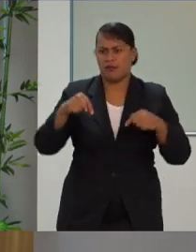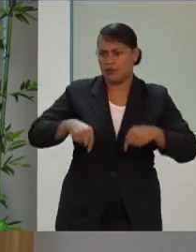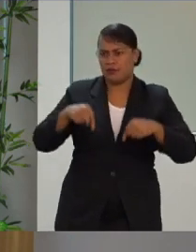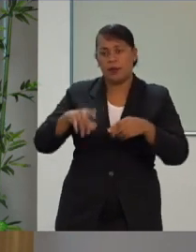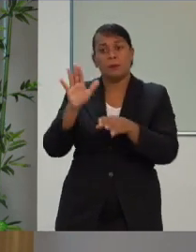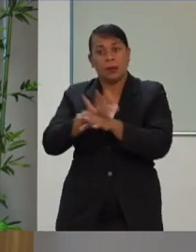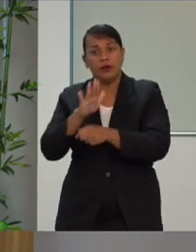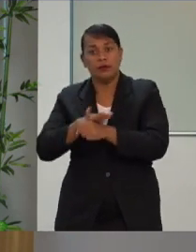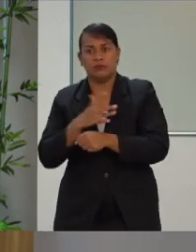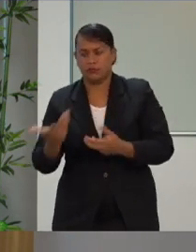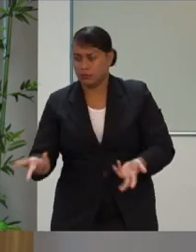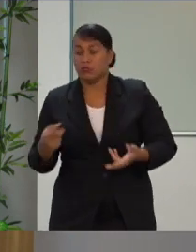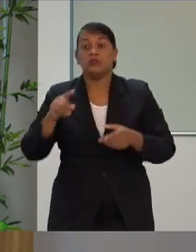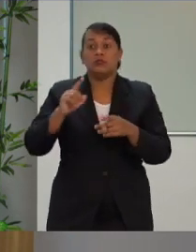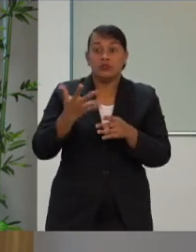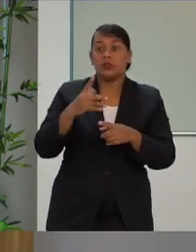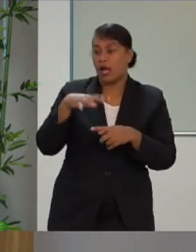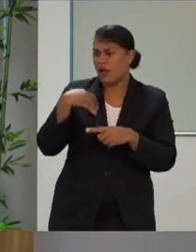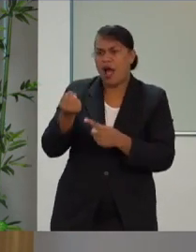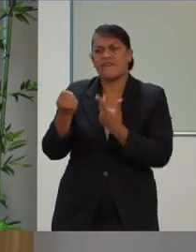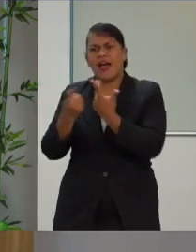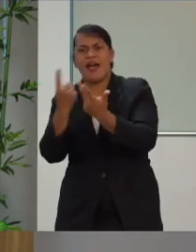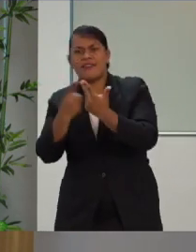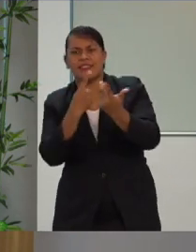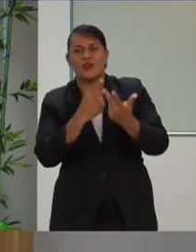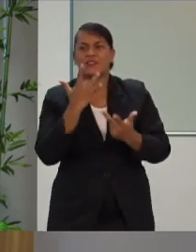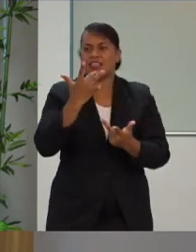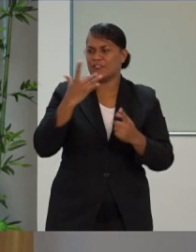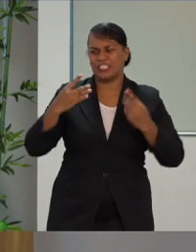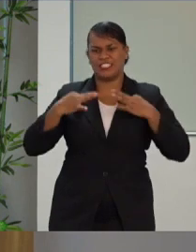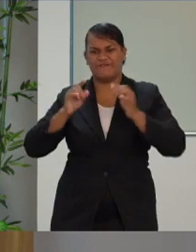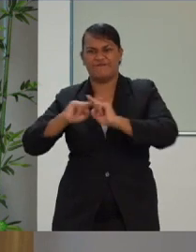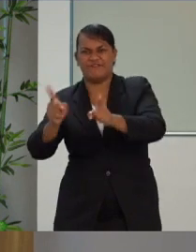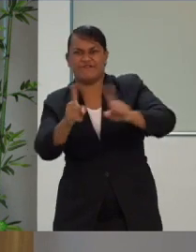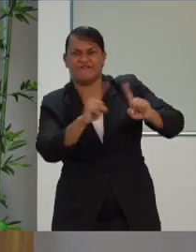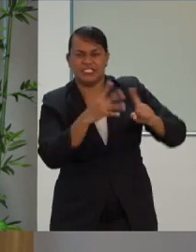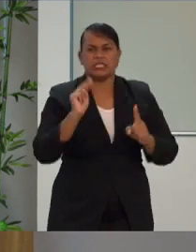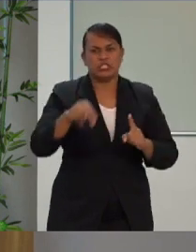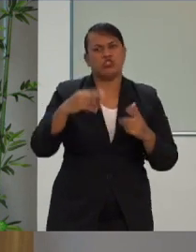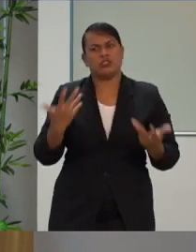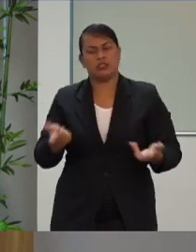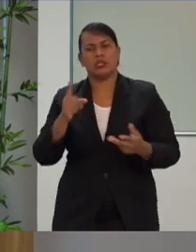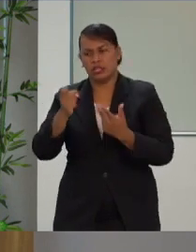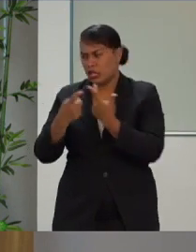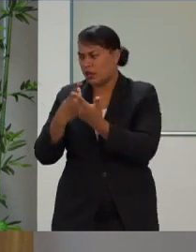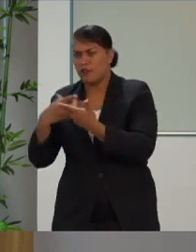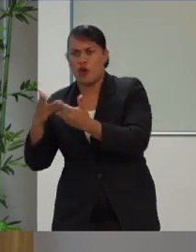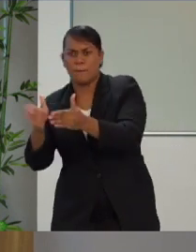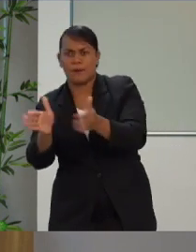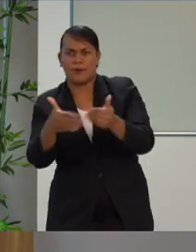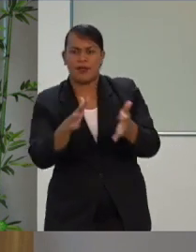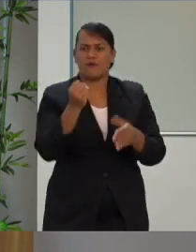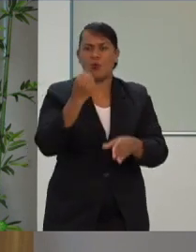for other types of clothing requirements. So that's why they're allowed to remain open.